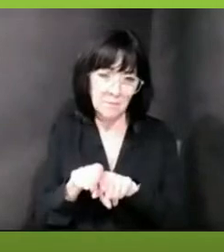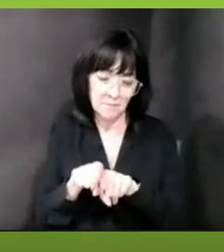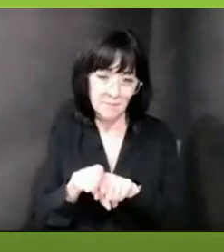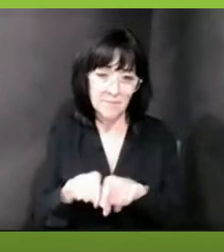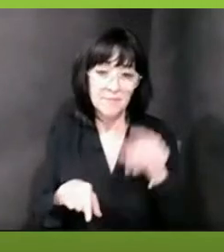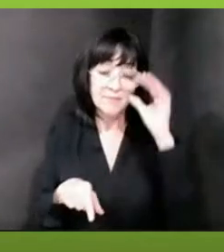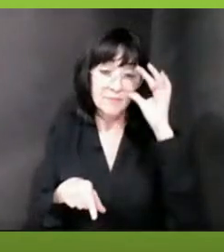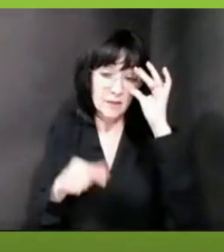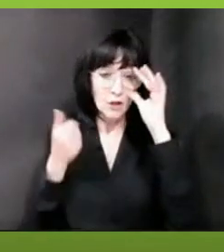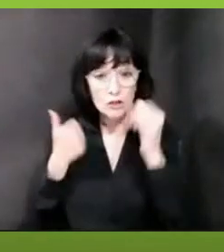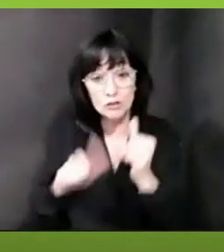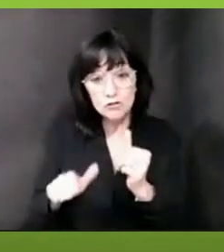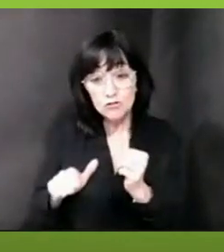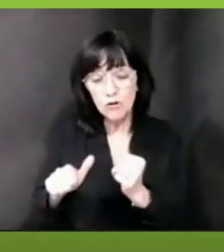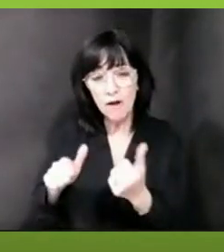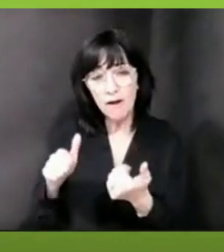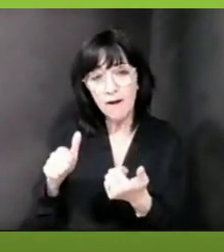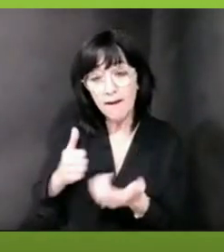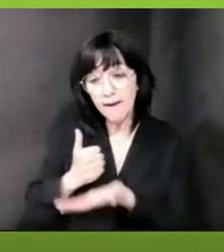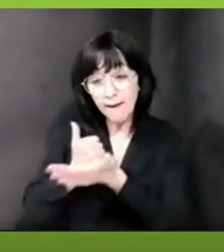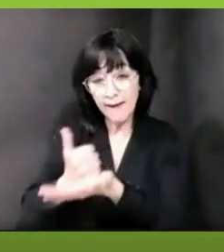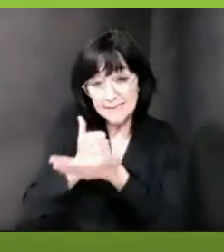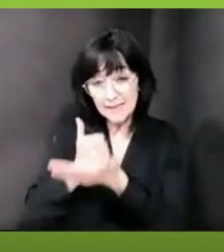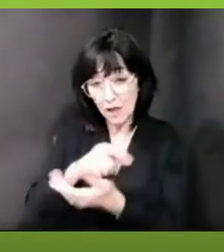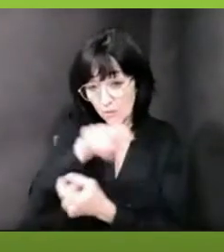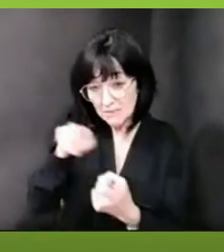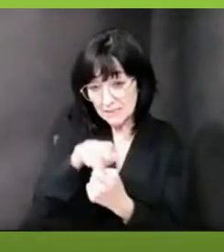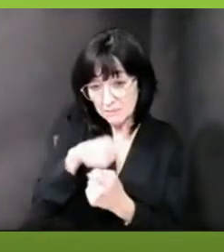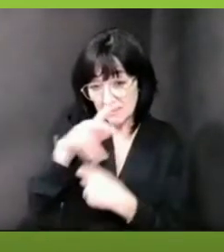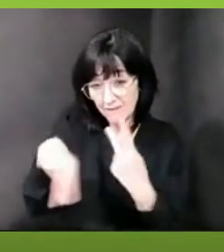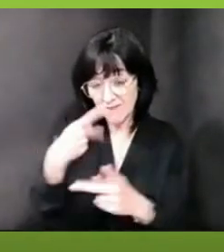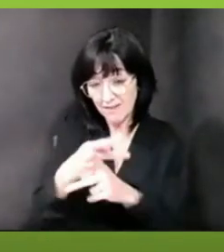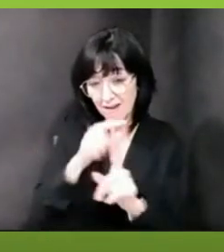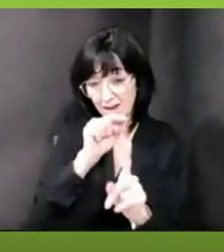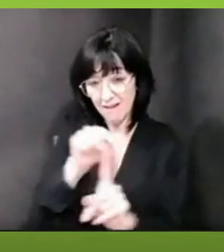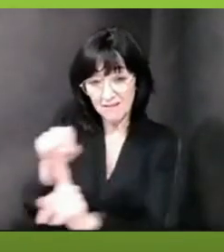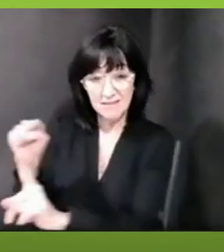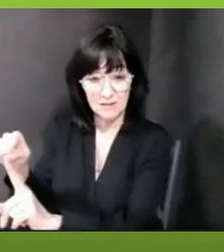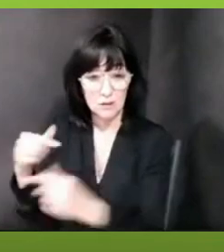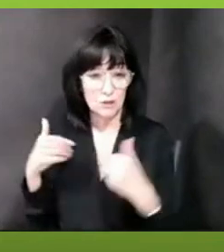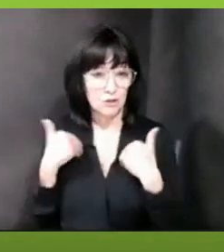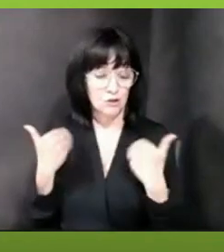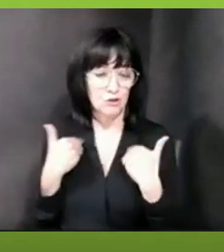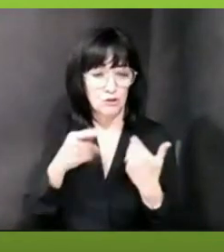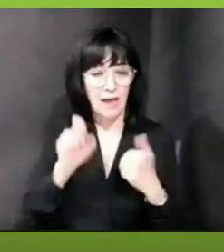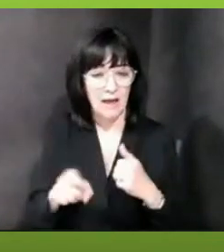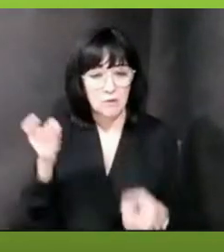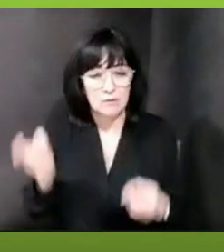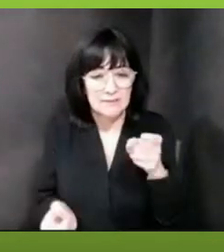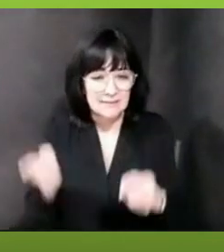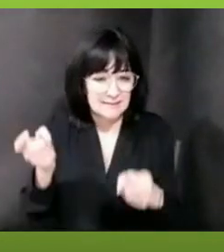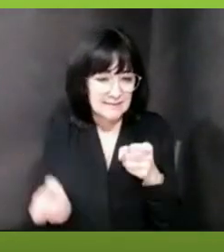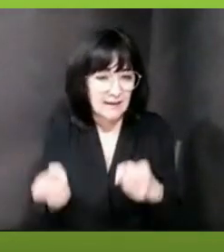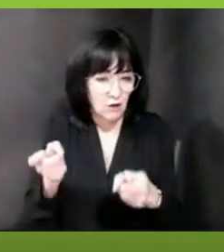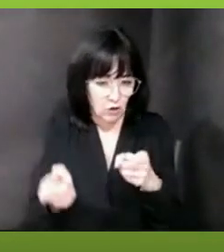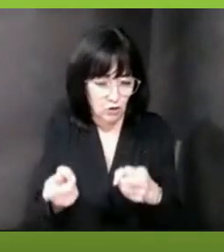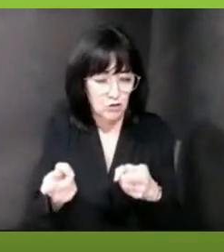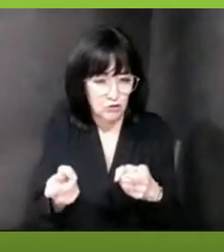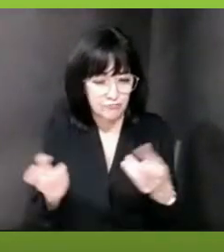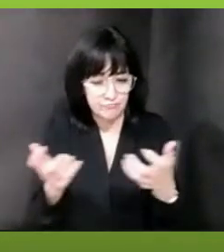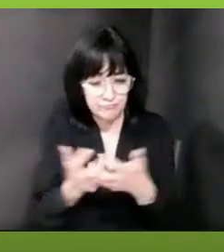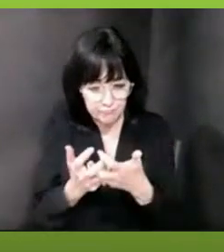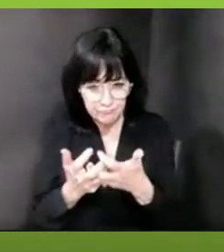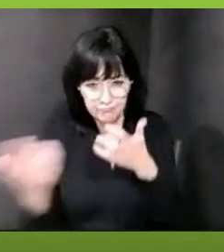different kinds of youths, you need those different kinds of perspectives to better tailor what you're going to give to them to help them.